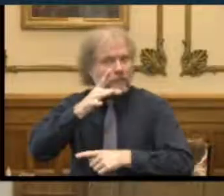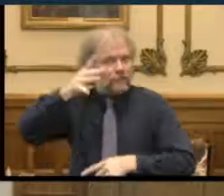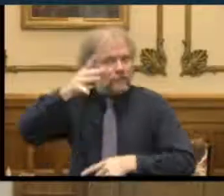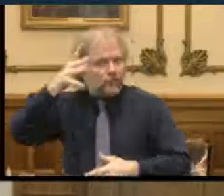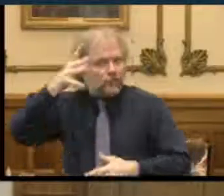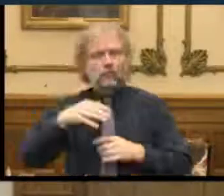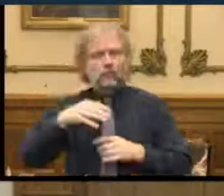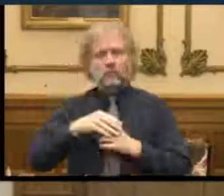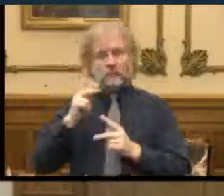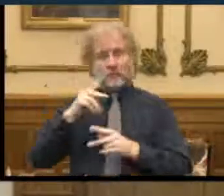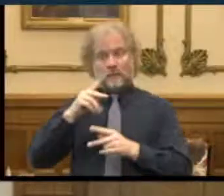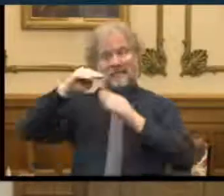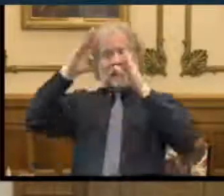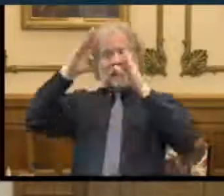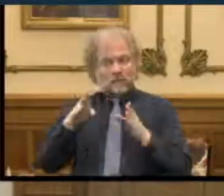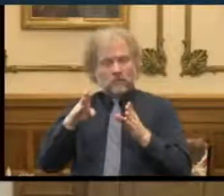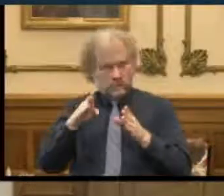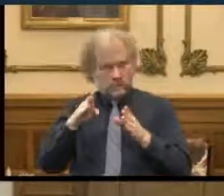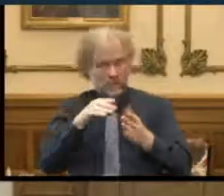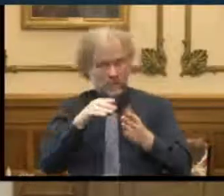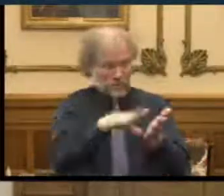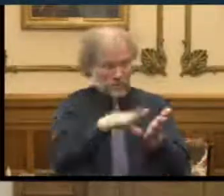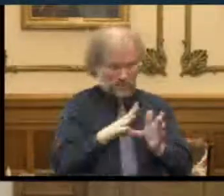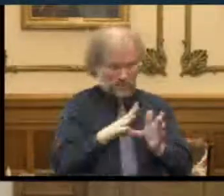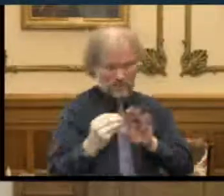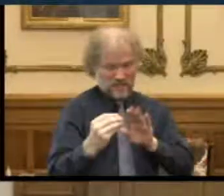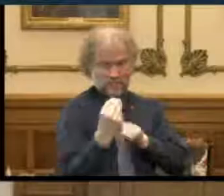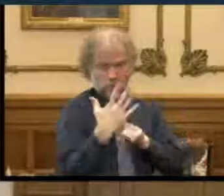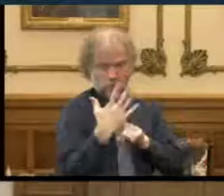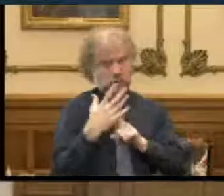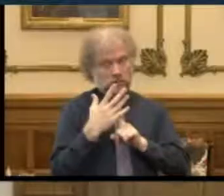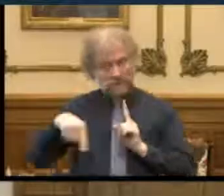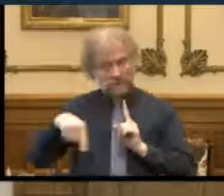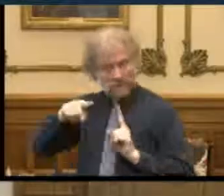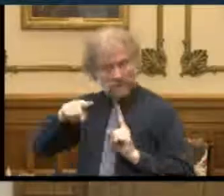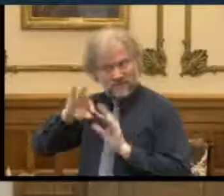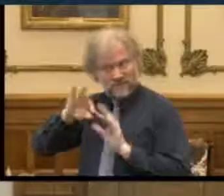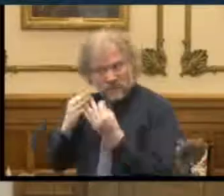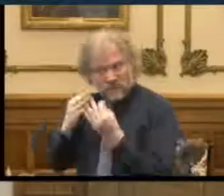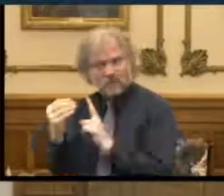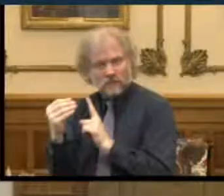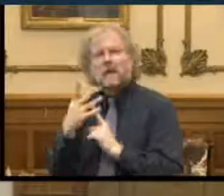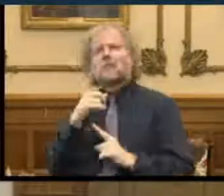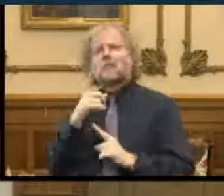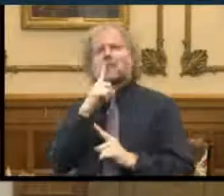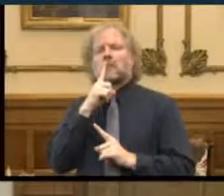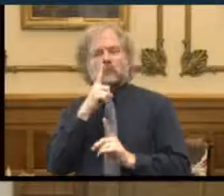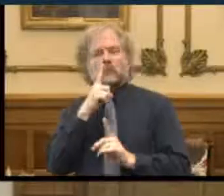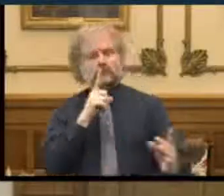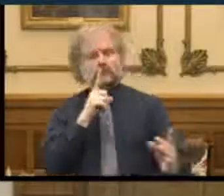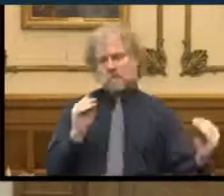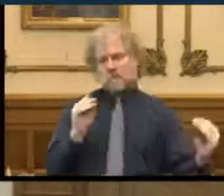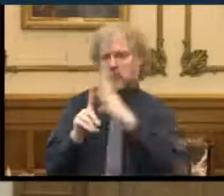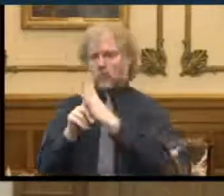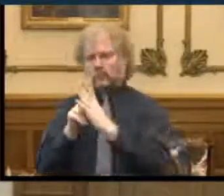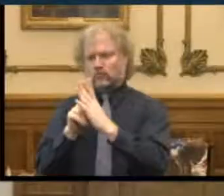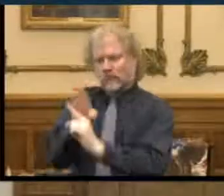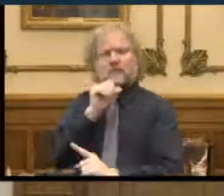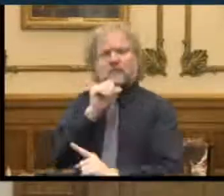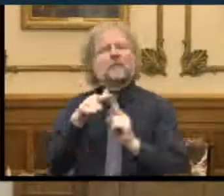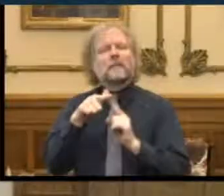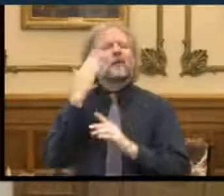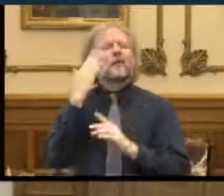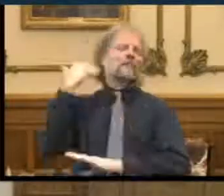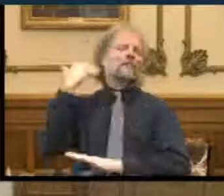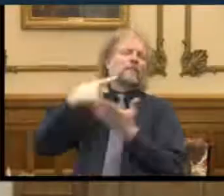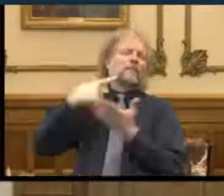people in the household should also be quarantining at the same time, even if they haven't necessarily been directly exposed. I know we've talked in the past about